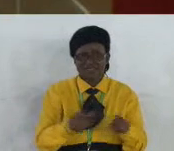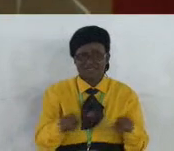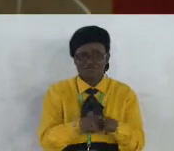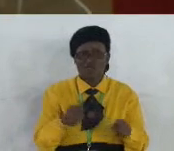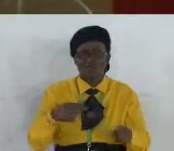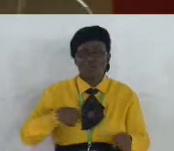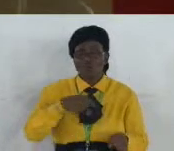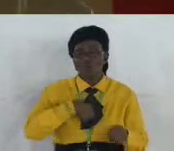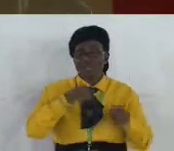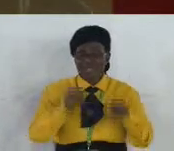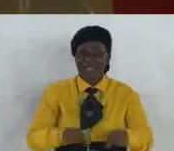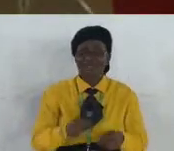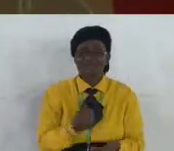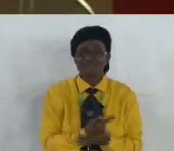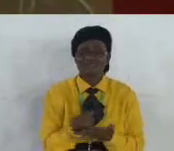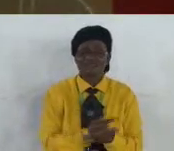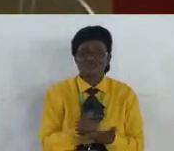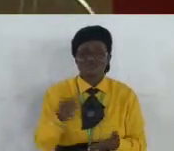And one of them asked me,